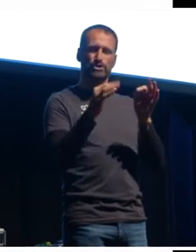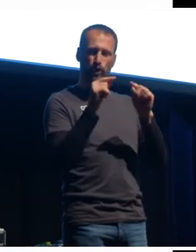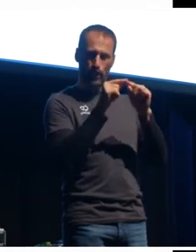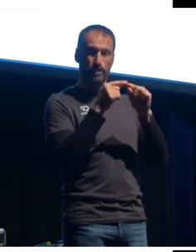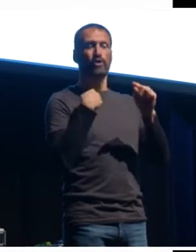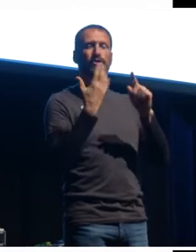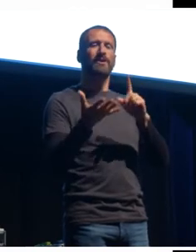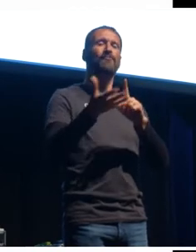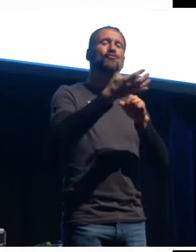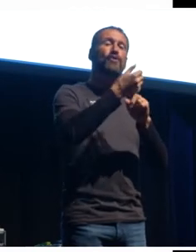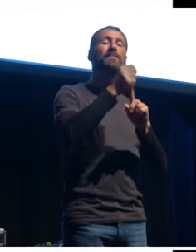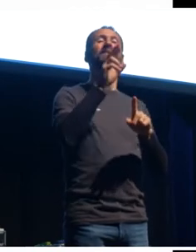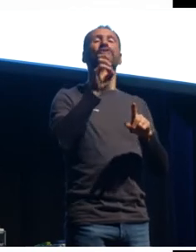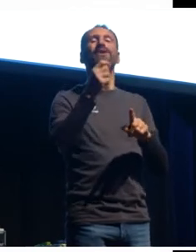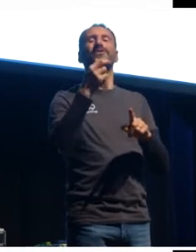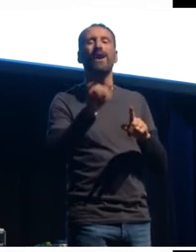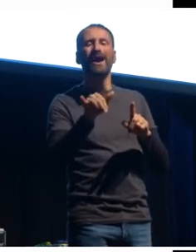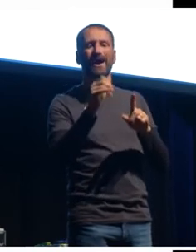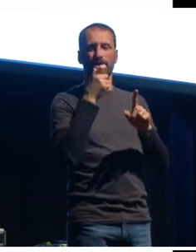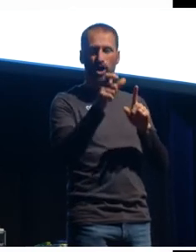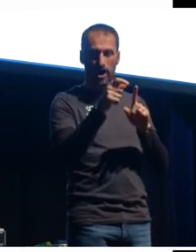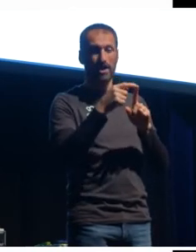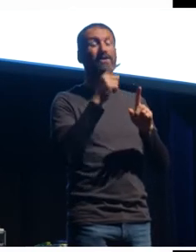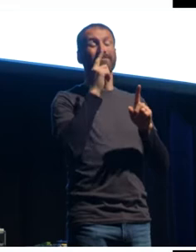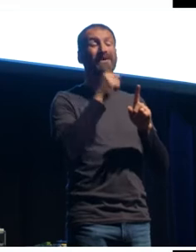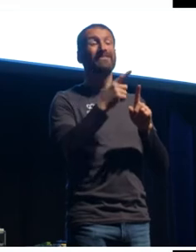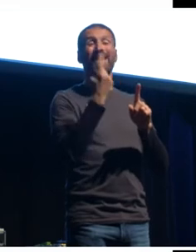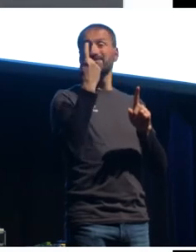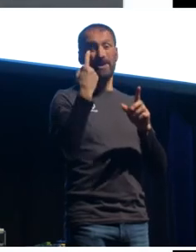call, and I'm telling it to try two times if it fails the first time.